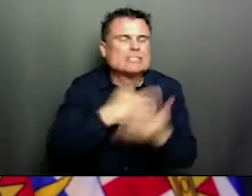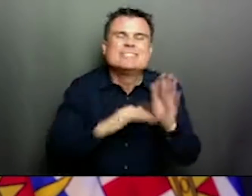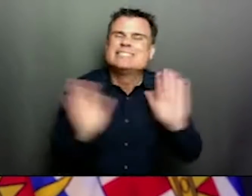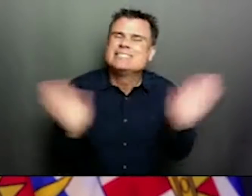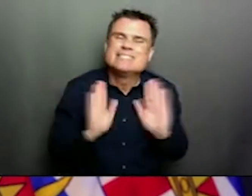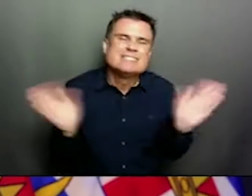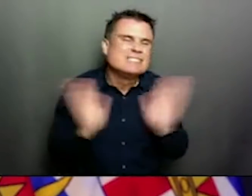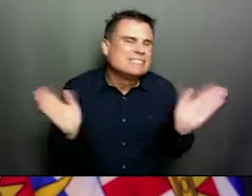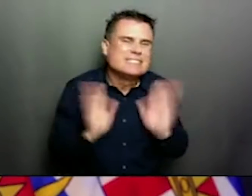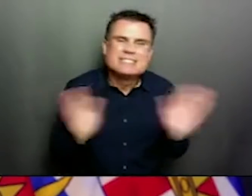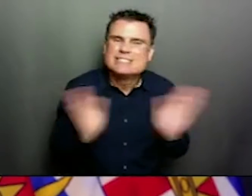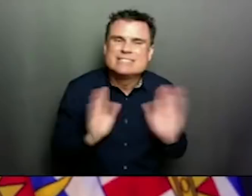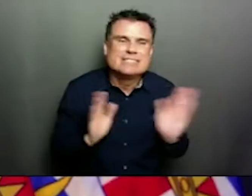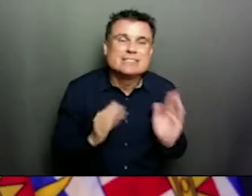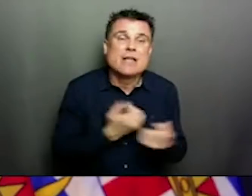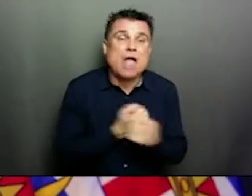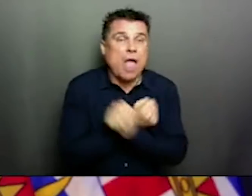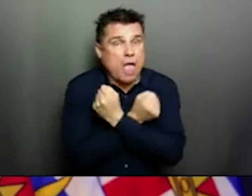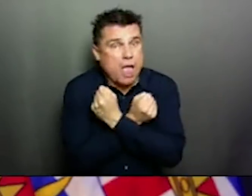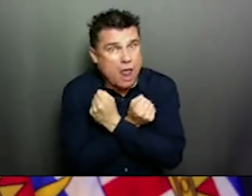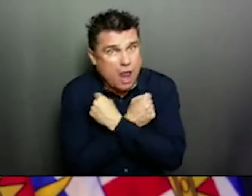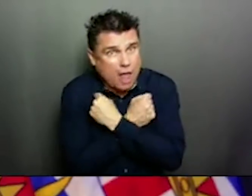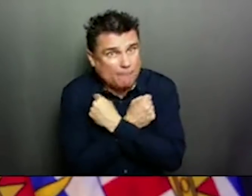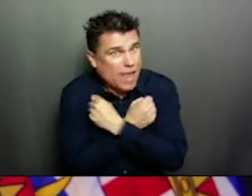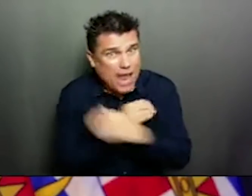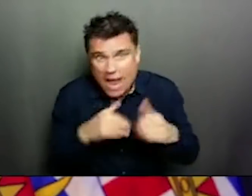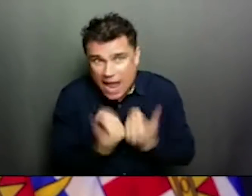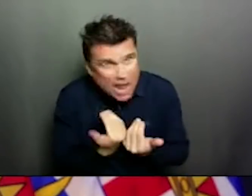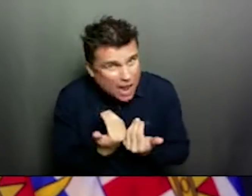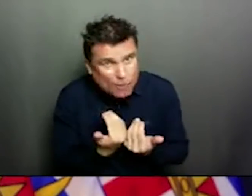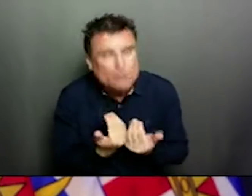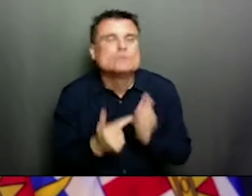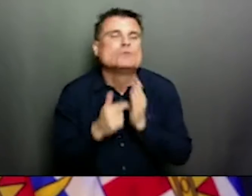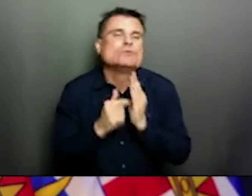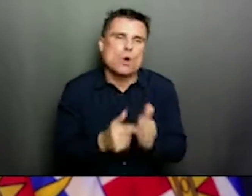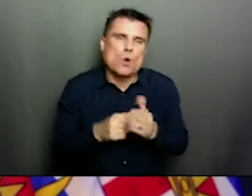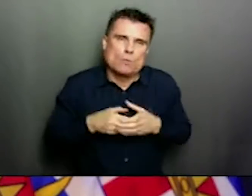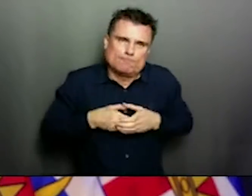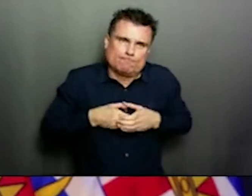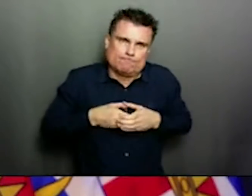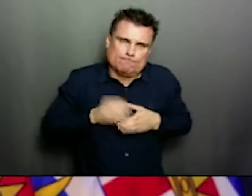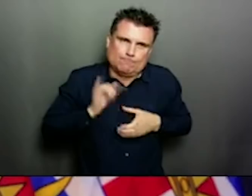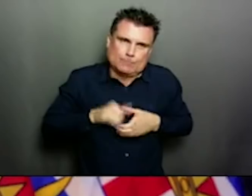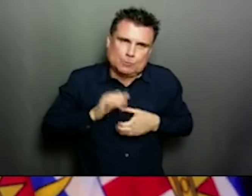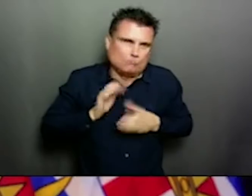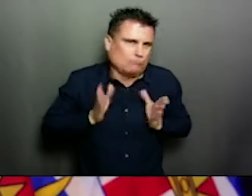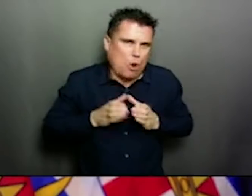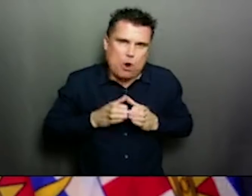other by staying small and staying with our close family unit only.